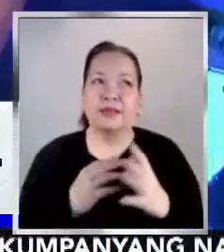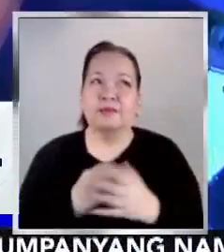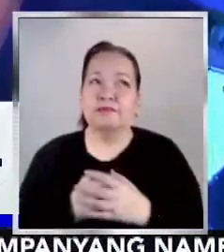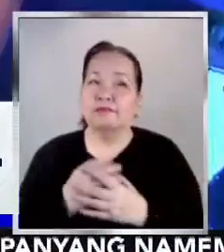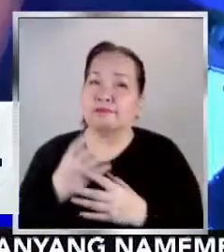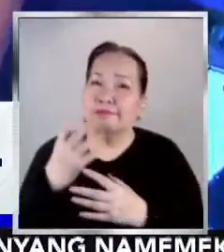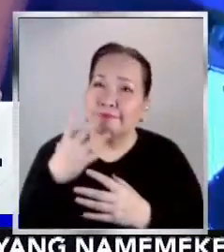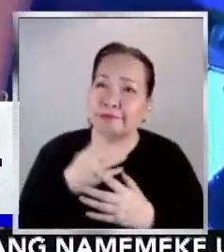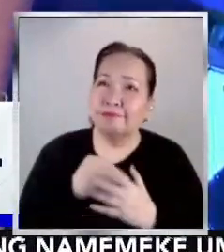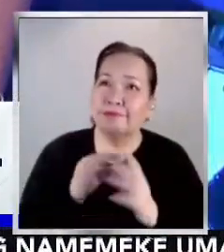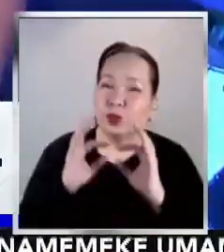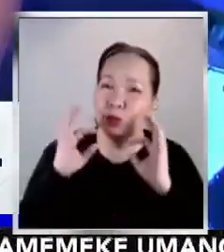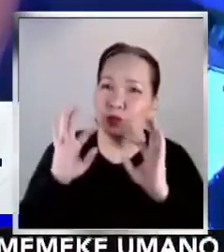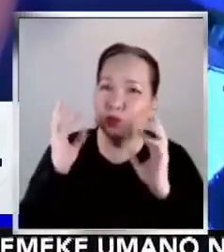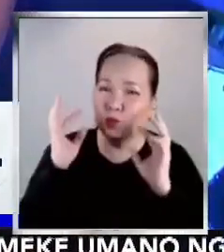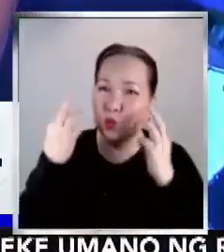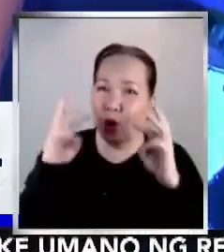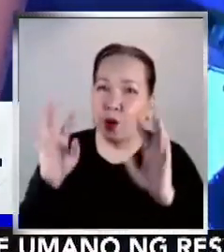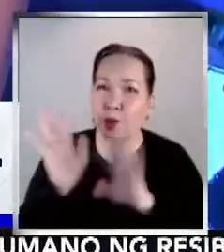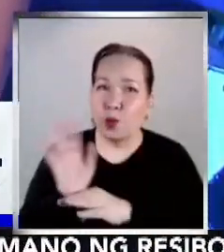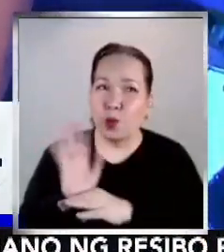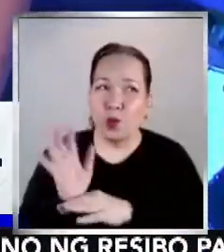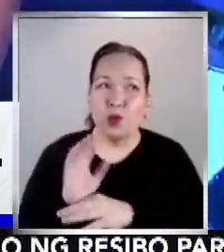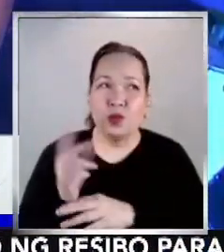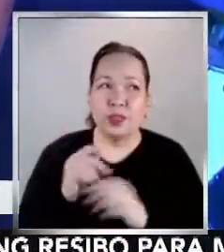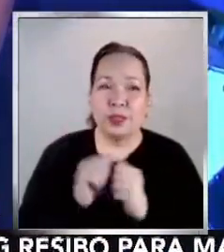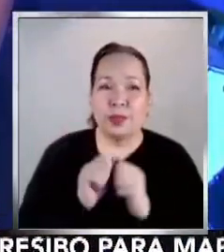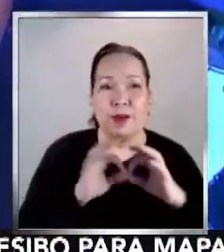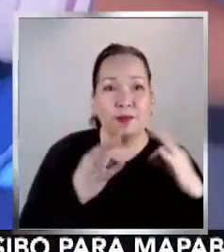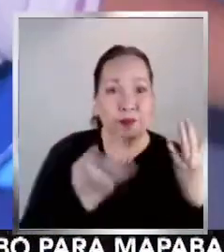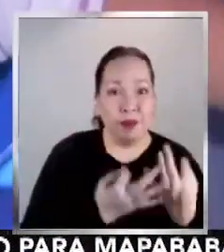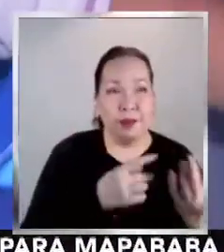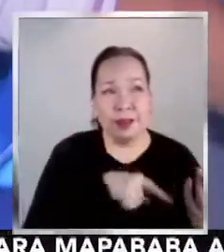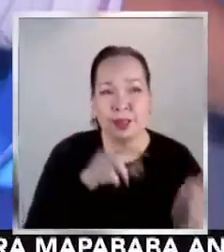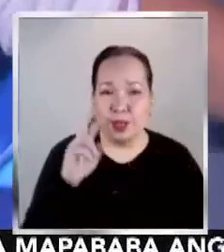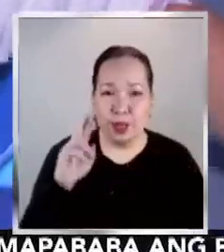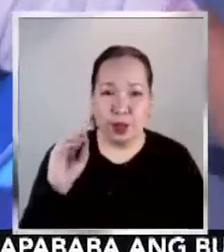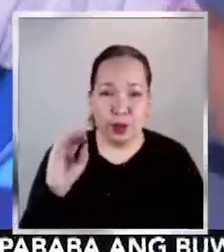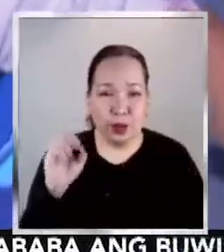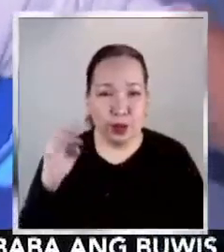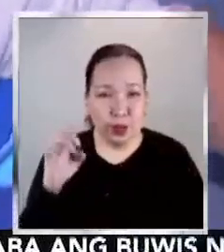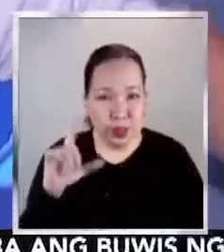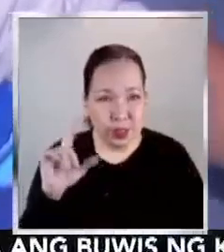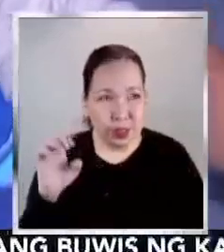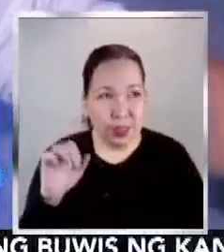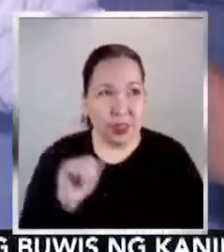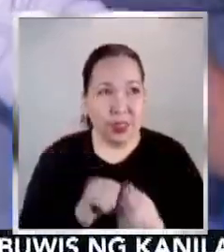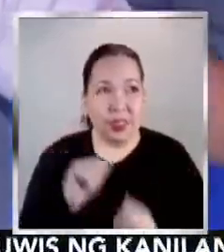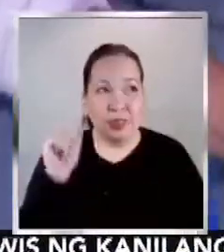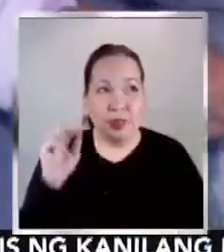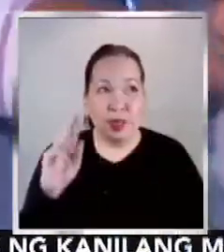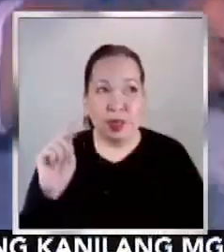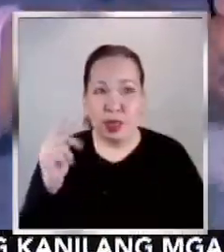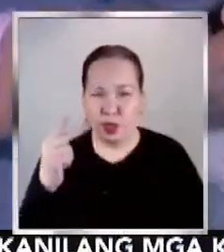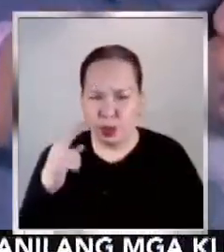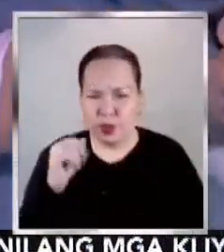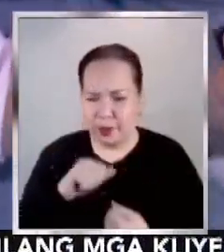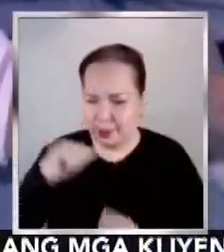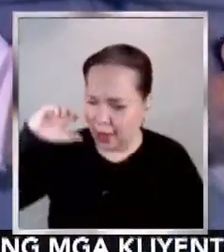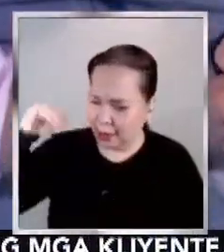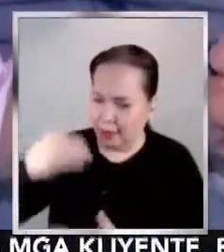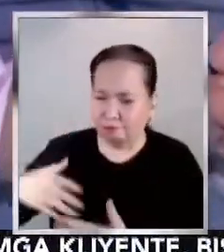family, tulad ng ginawa ni Rochelle Pangilinan at Arthur Solinap na isinama pa ang kanilang cute anak na si Shiloh.